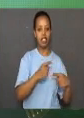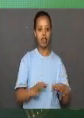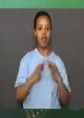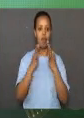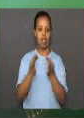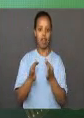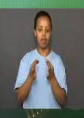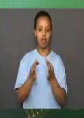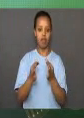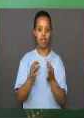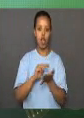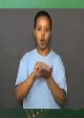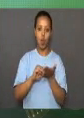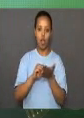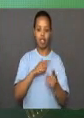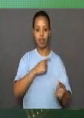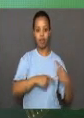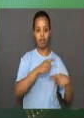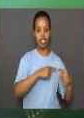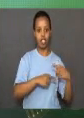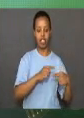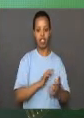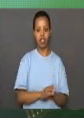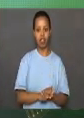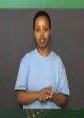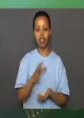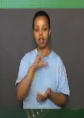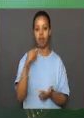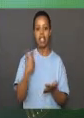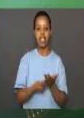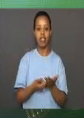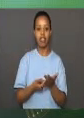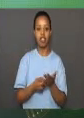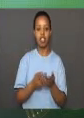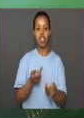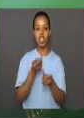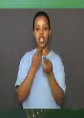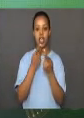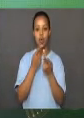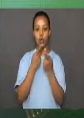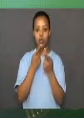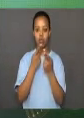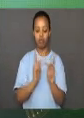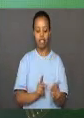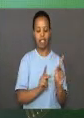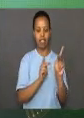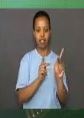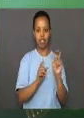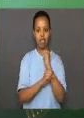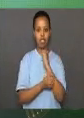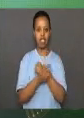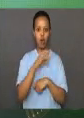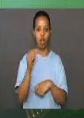crosses, molecular genetics, the basics of protein synthesis, and what